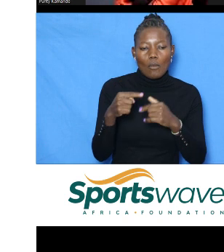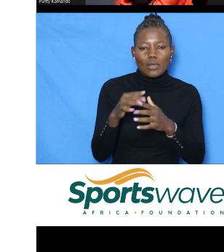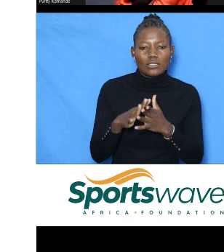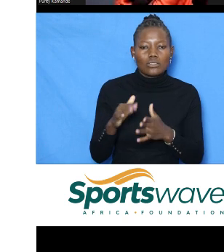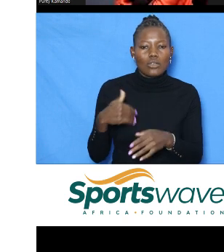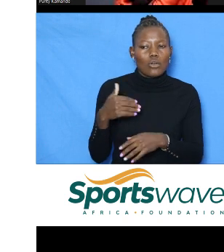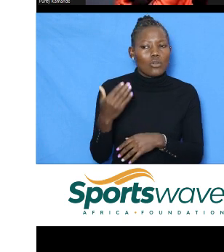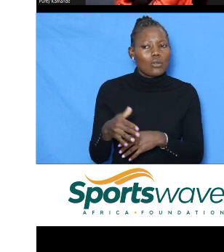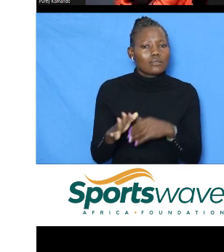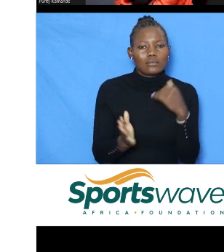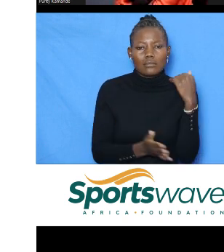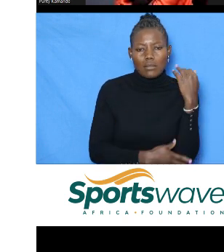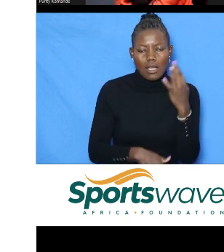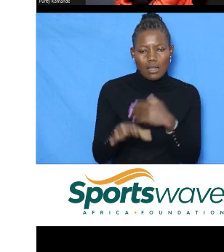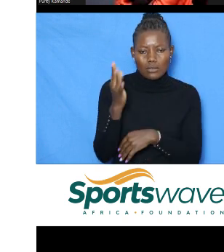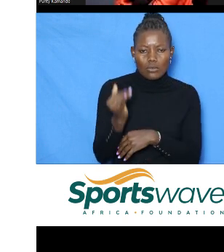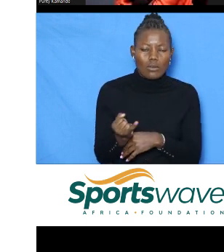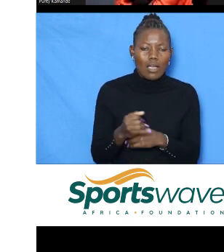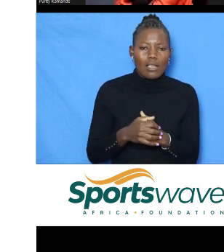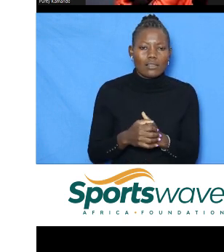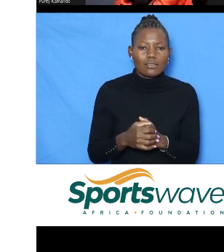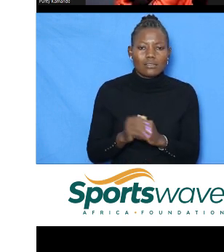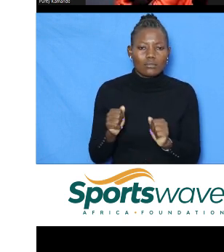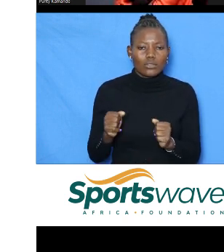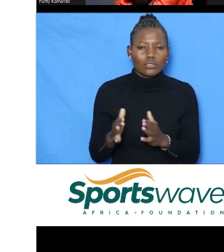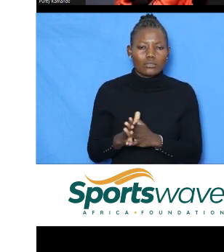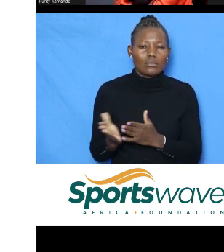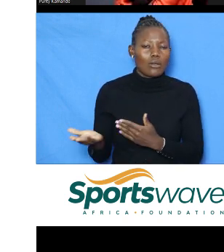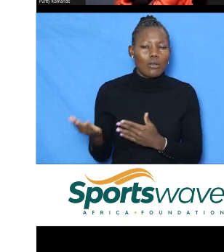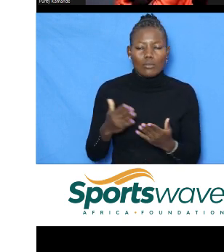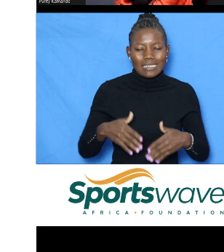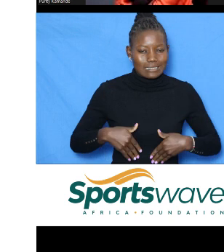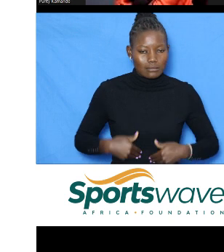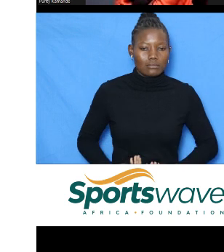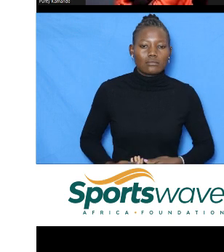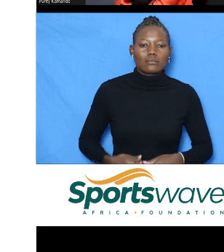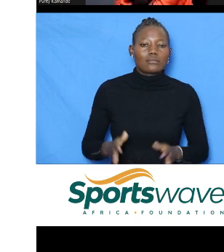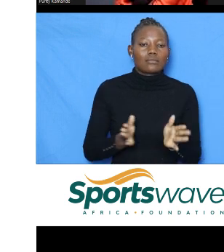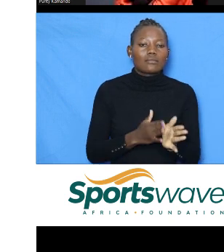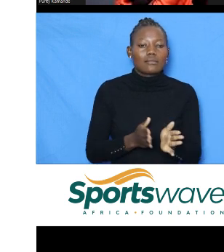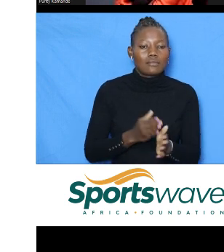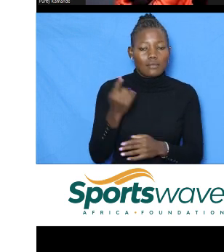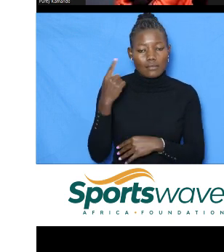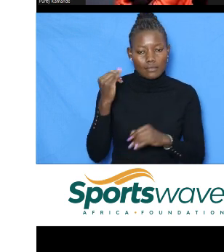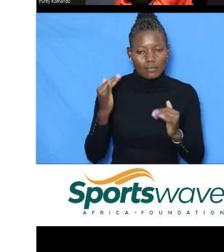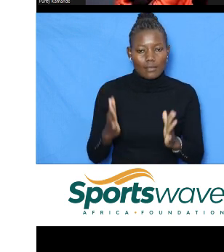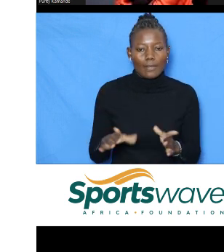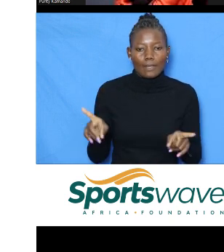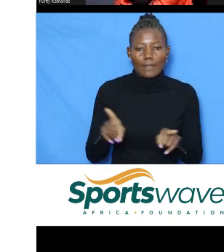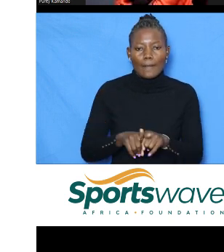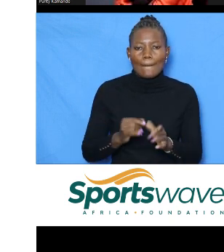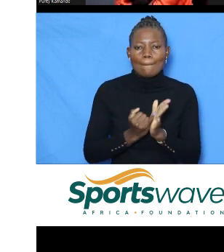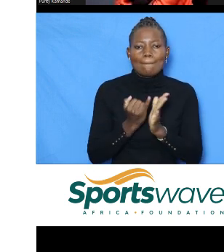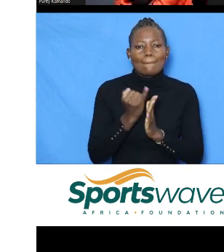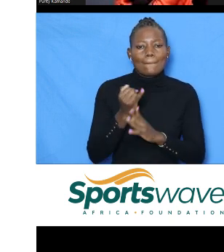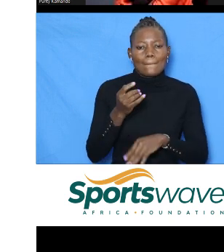usually discouraged because it tends to cause quicker fatigue for an athlete. It ends up causing